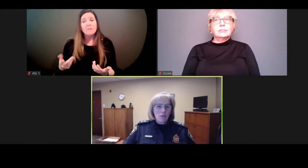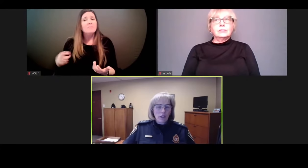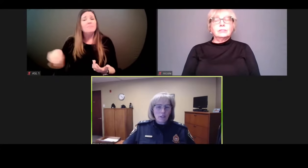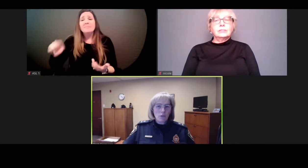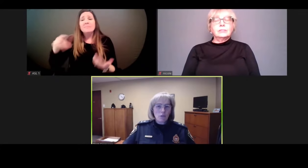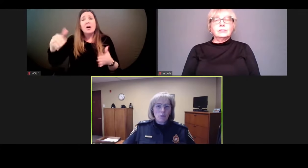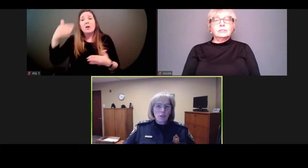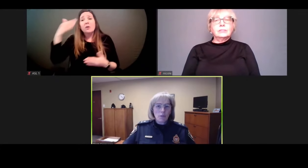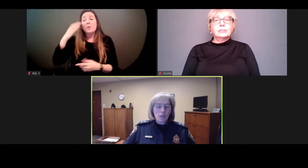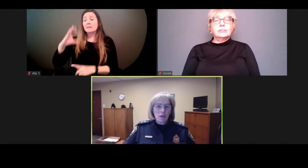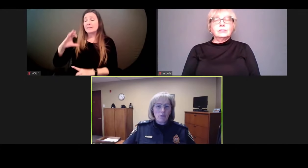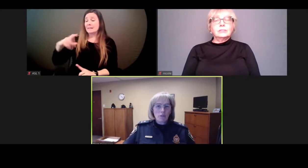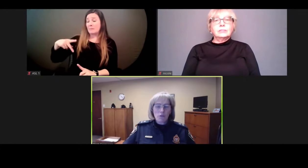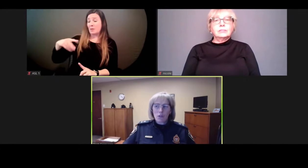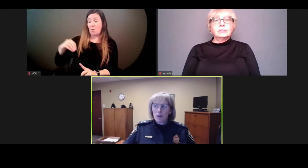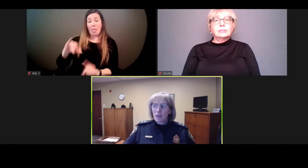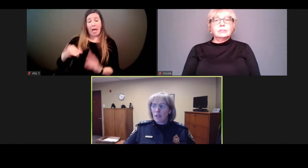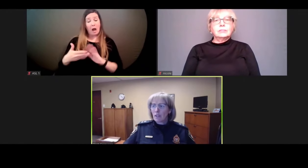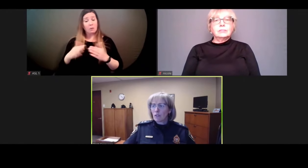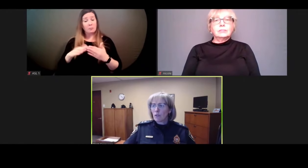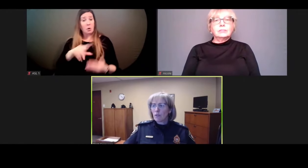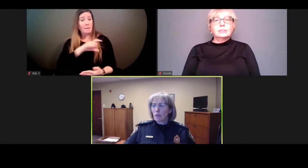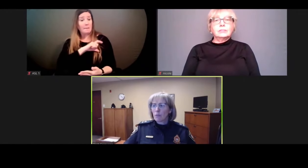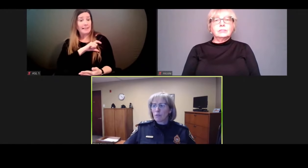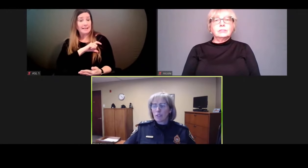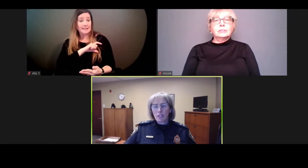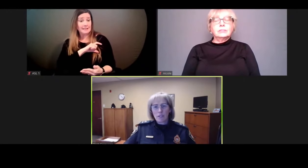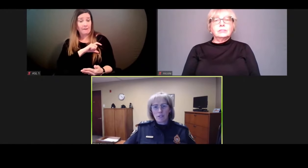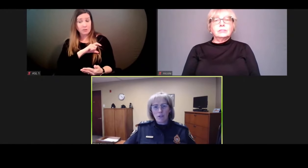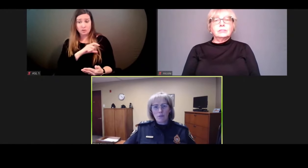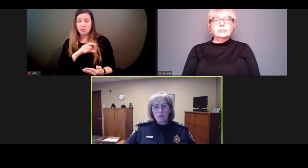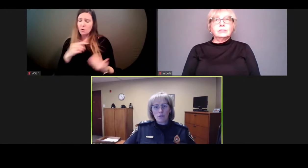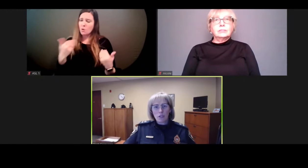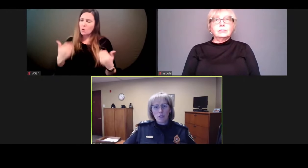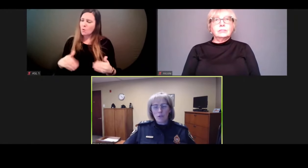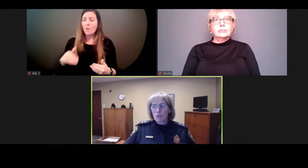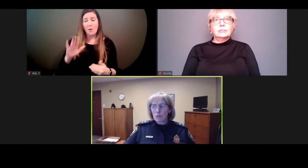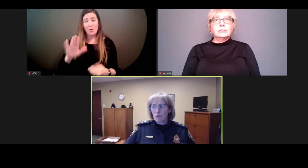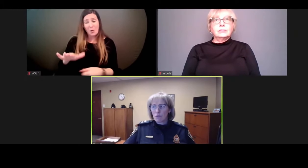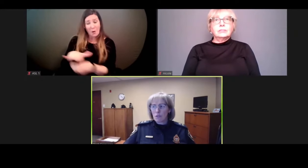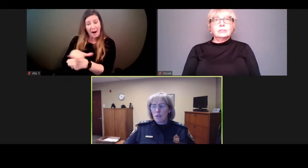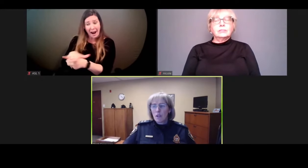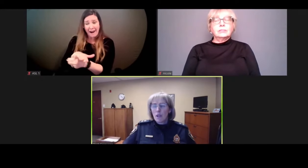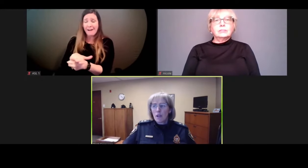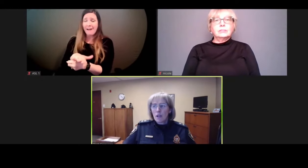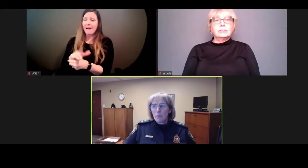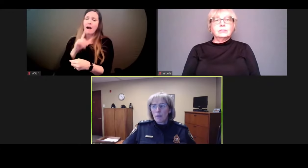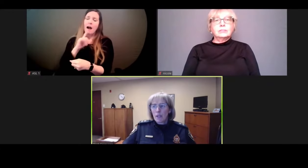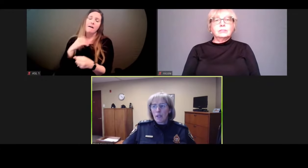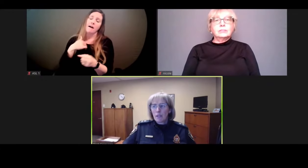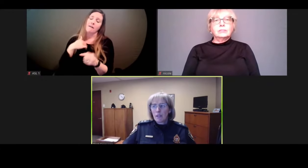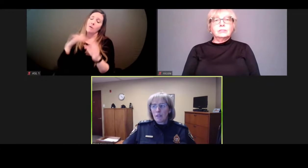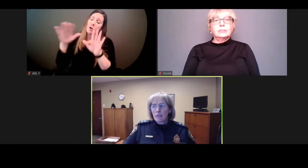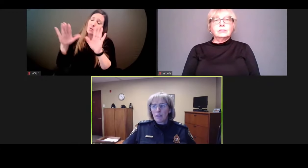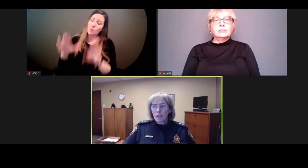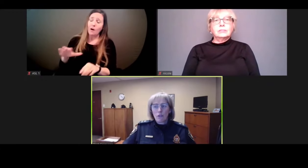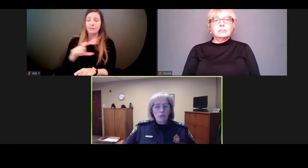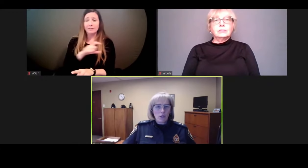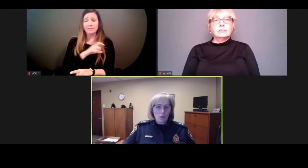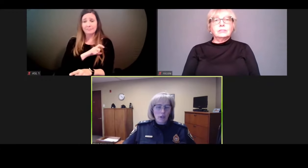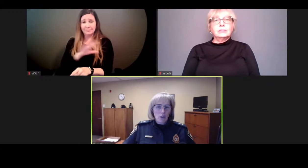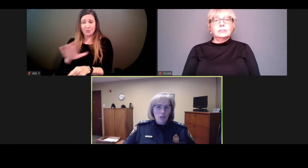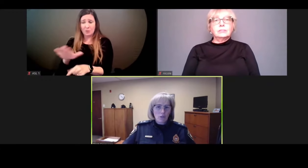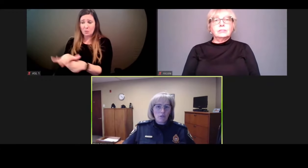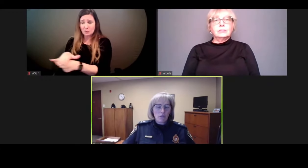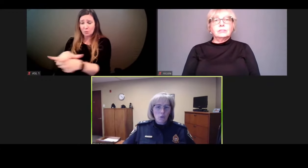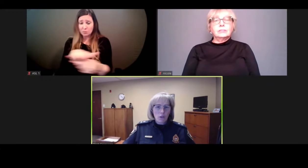just how effective those community police officers are. And you have a couple of fantastic officers in your zones. And they are a